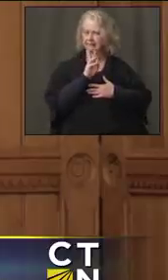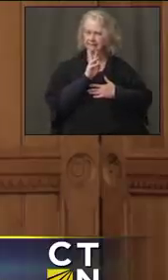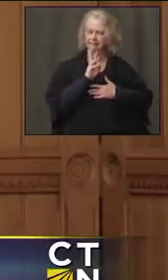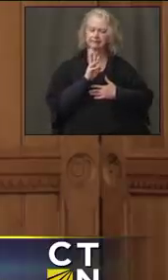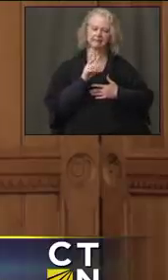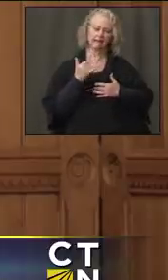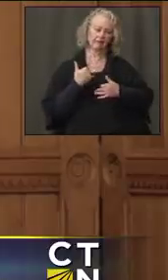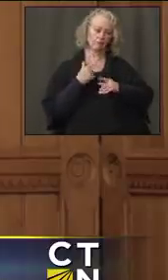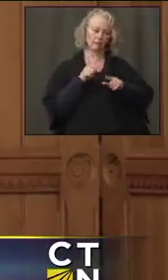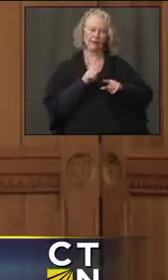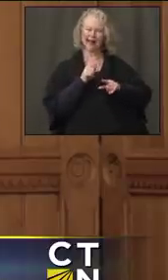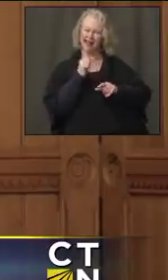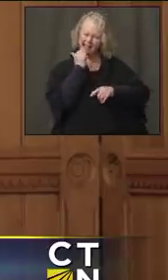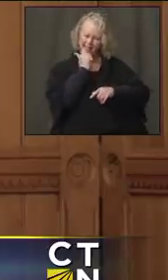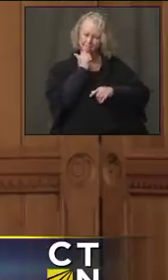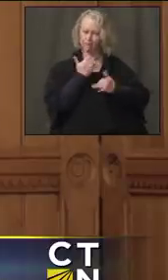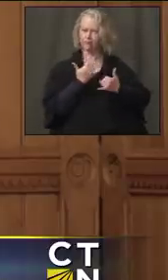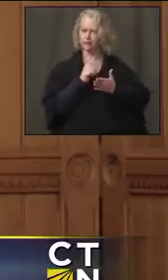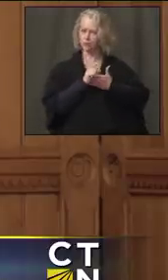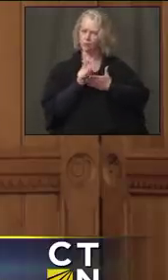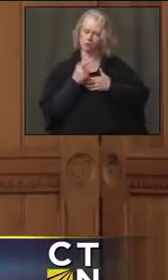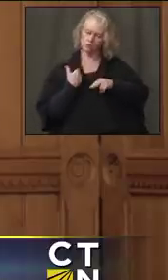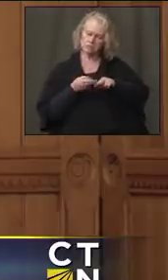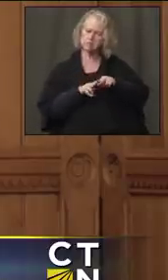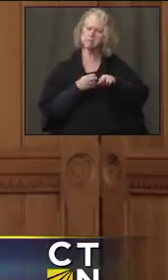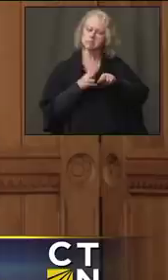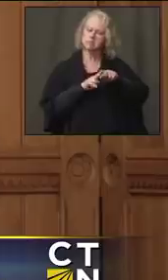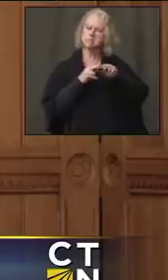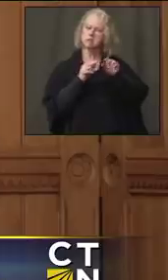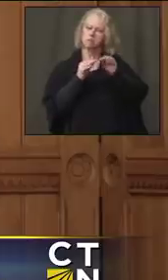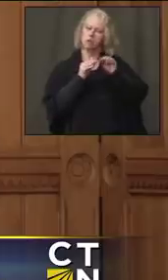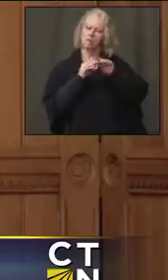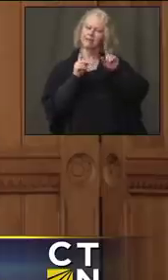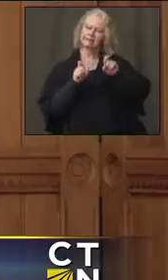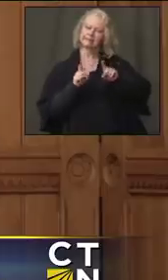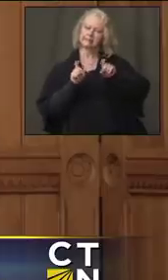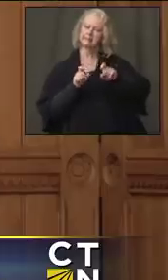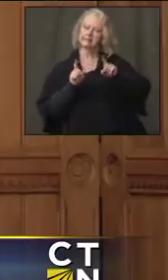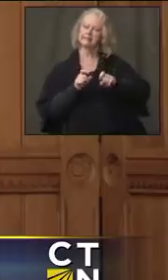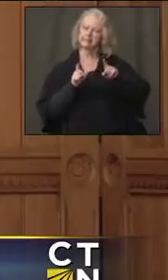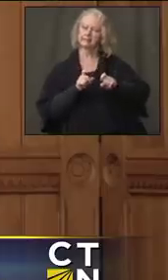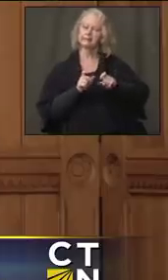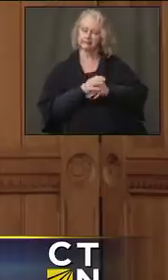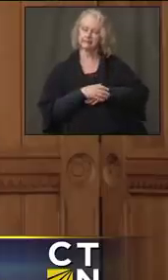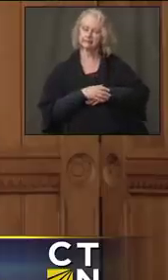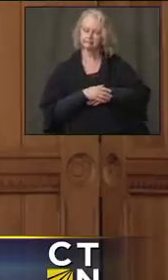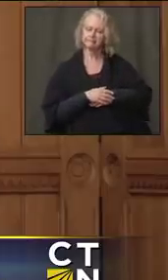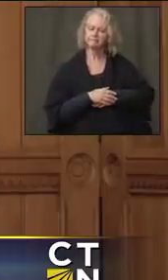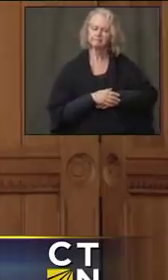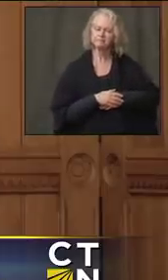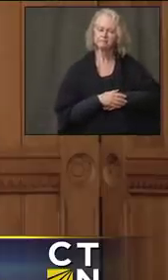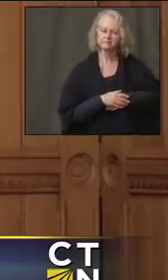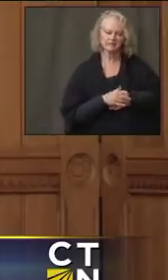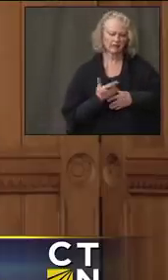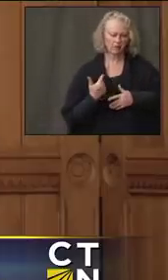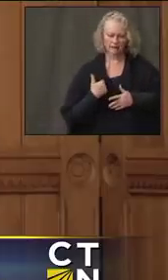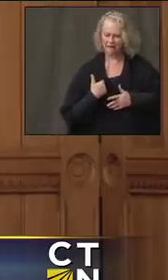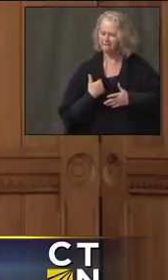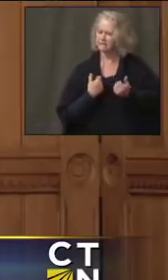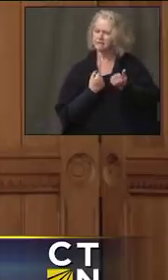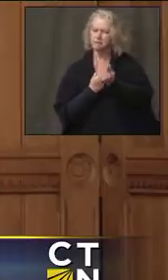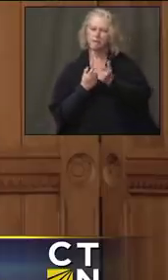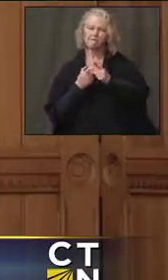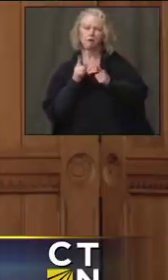this week. So we're dramatically increasing the amount of testing in nursing homes as supplies have become more available, with support from our